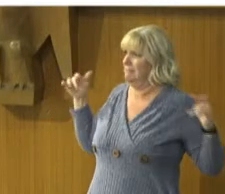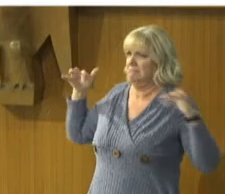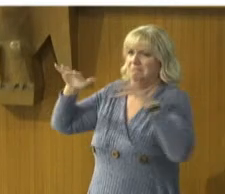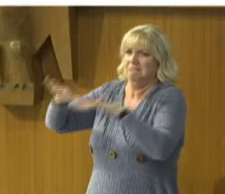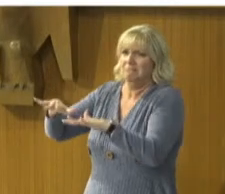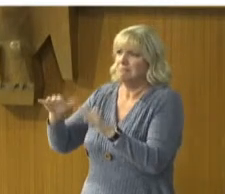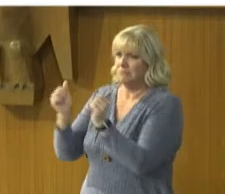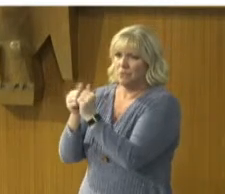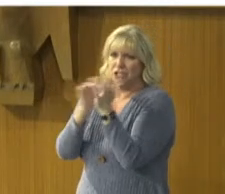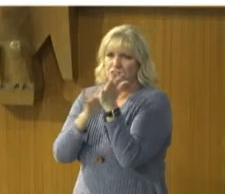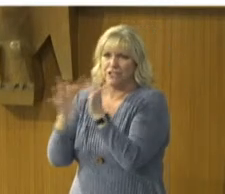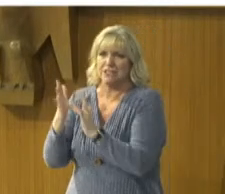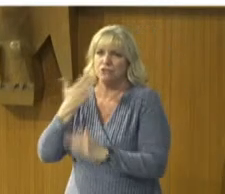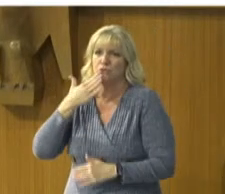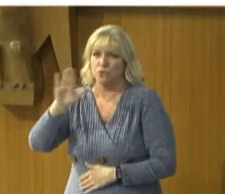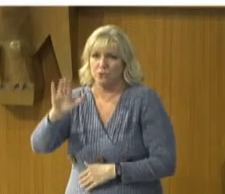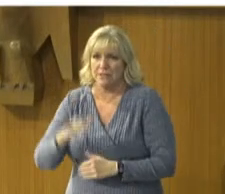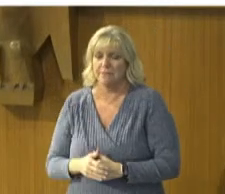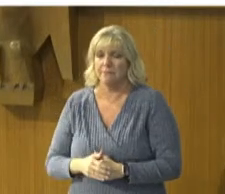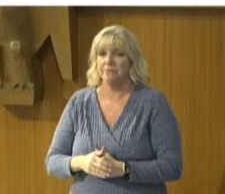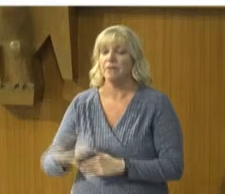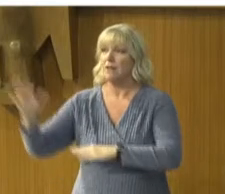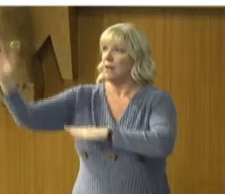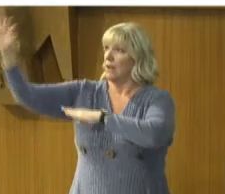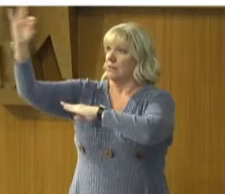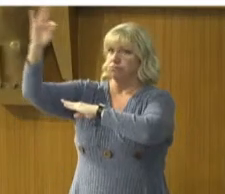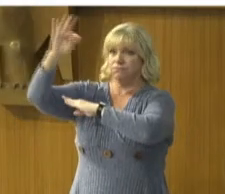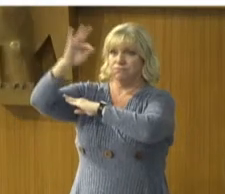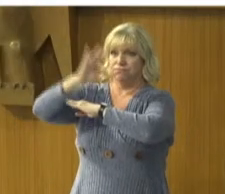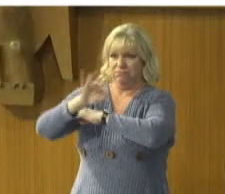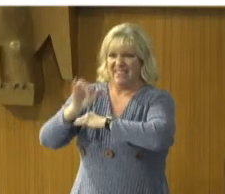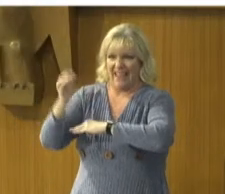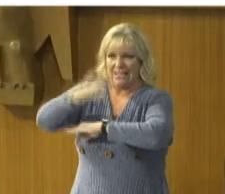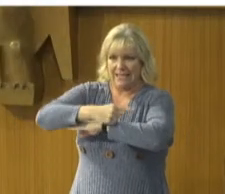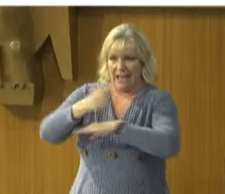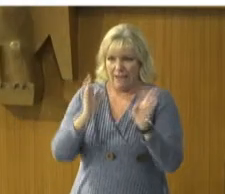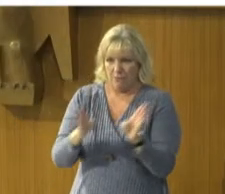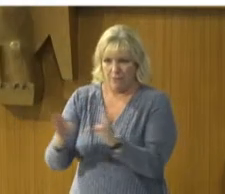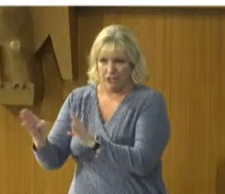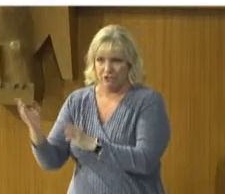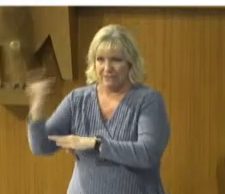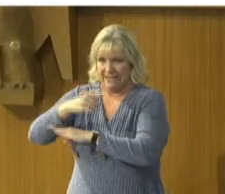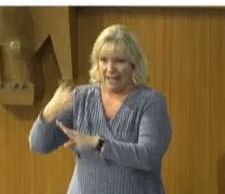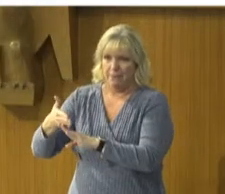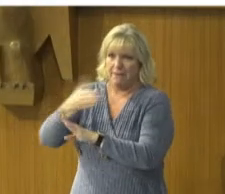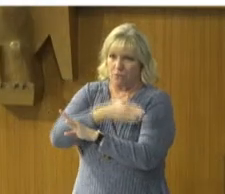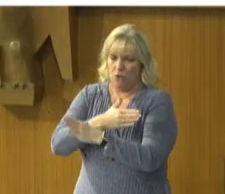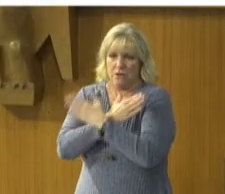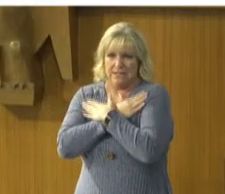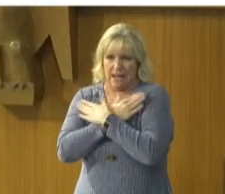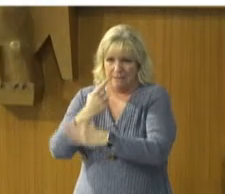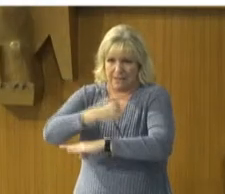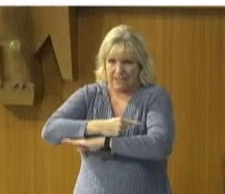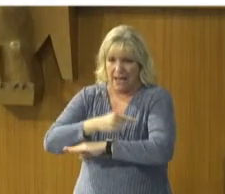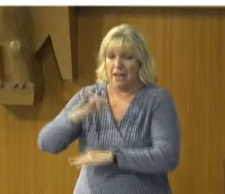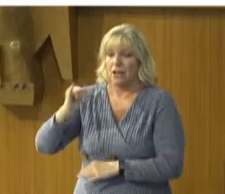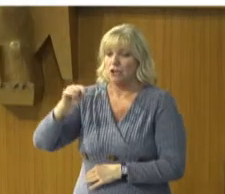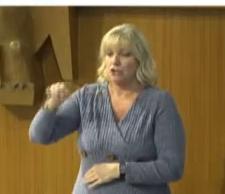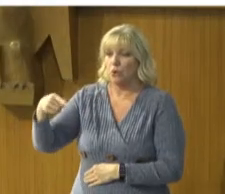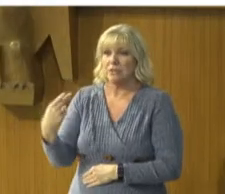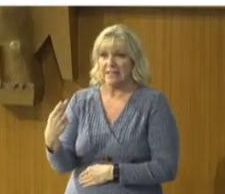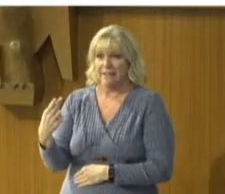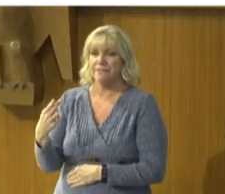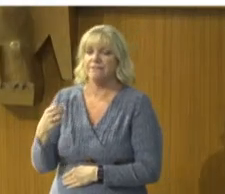Jerusalem. When evening had come, and since it was the day of preparation, that is, the day before the Sabbath, Joseph of Arimathea,